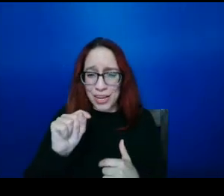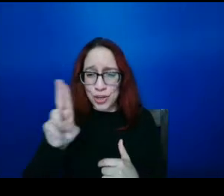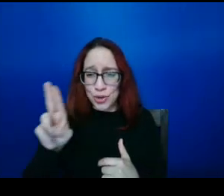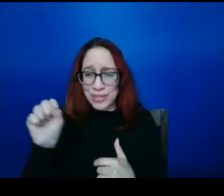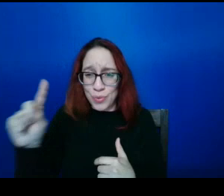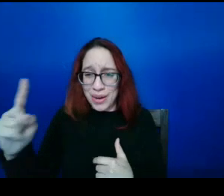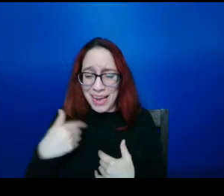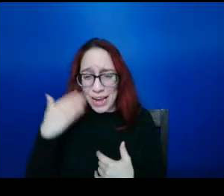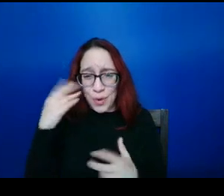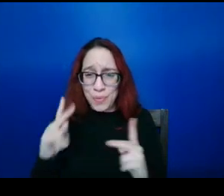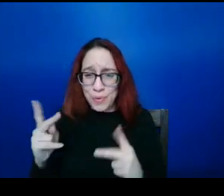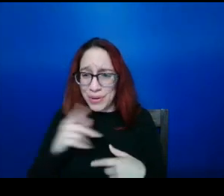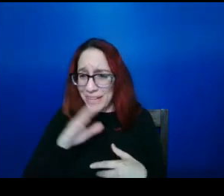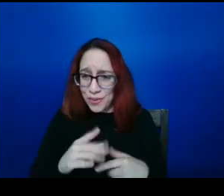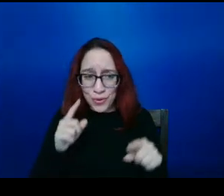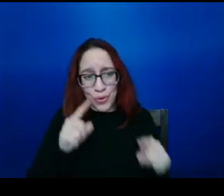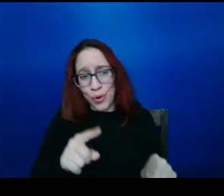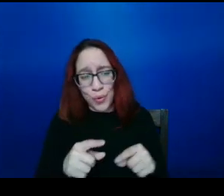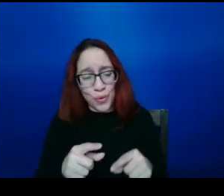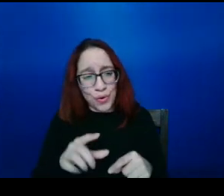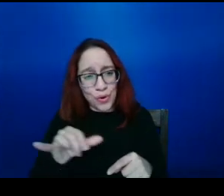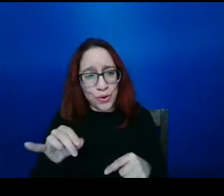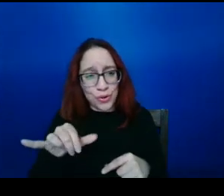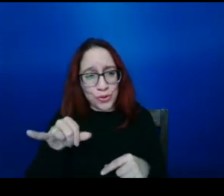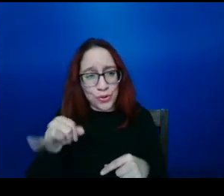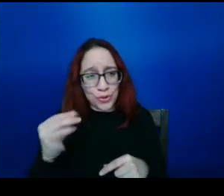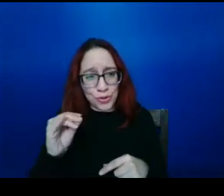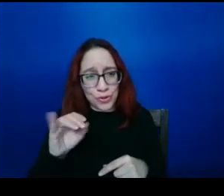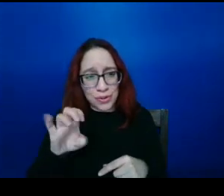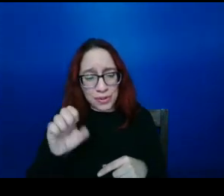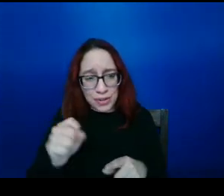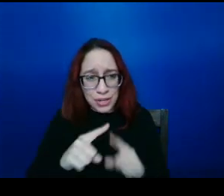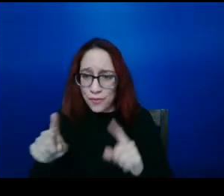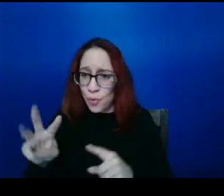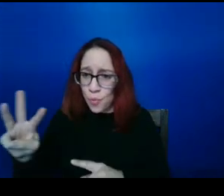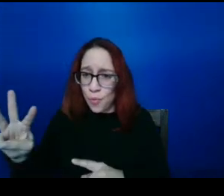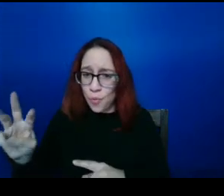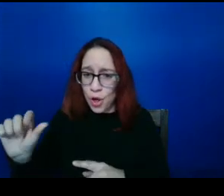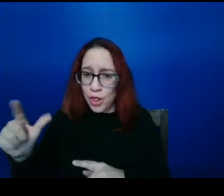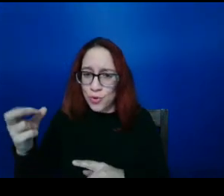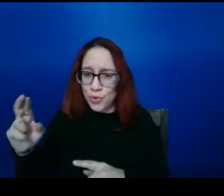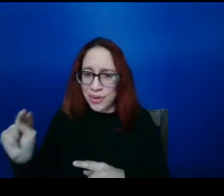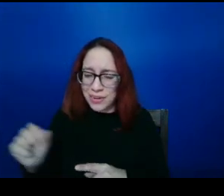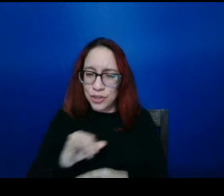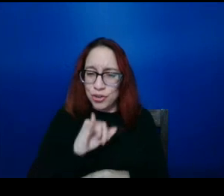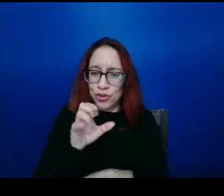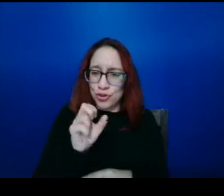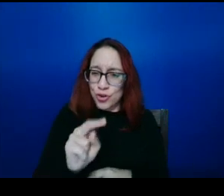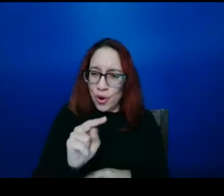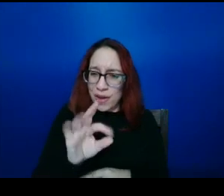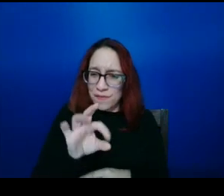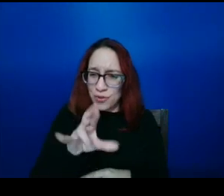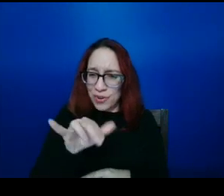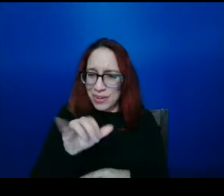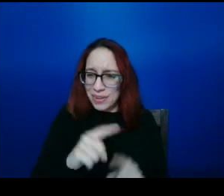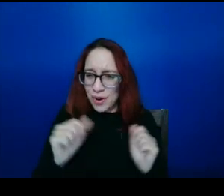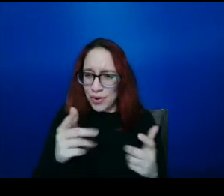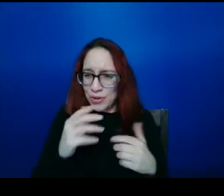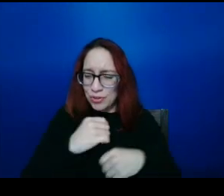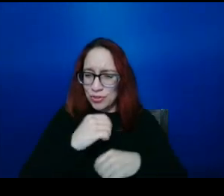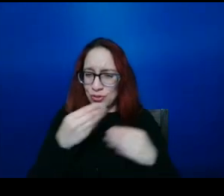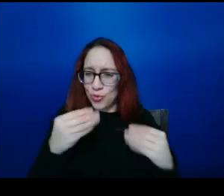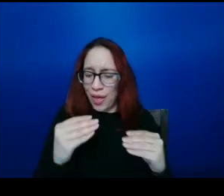mean, I know people who will never go to Josie's again. They will never go to Walgreens again, Joanne's Fabrics. All those stores have took